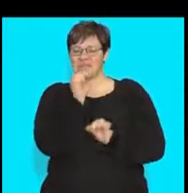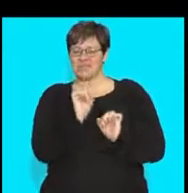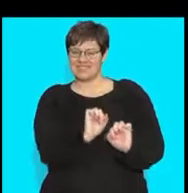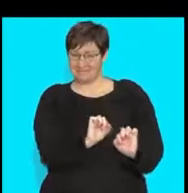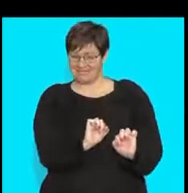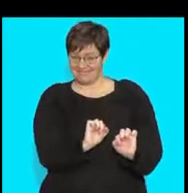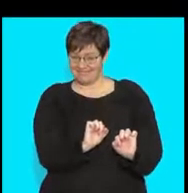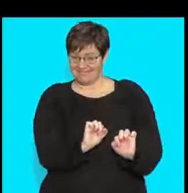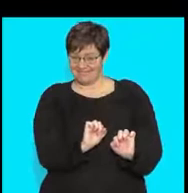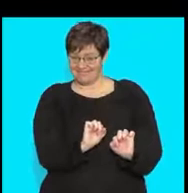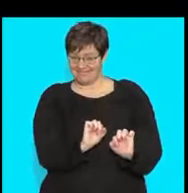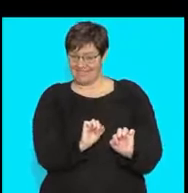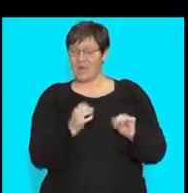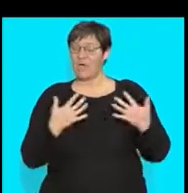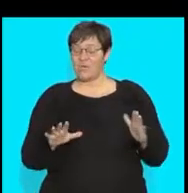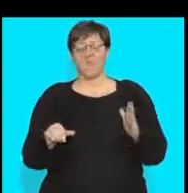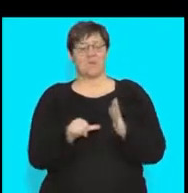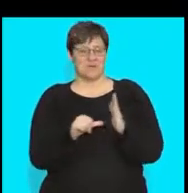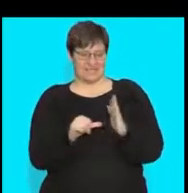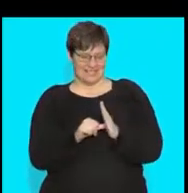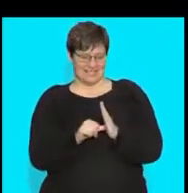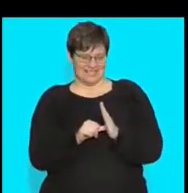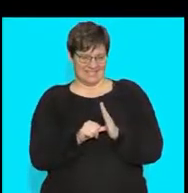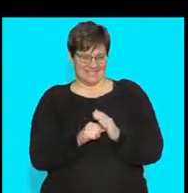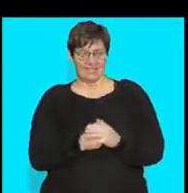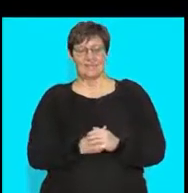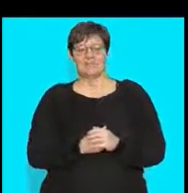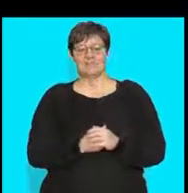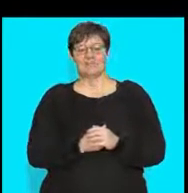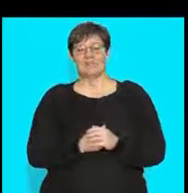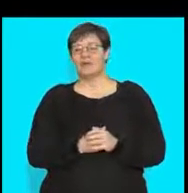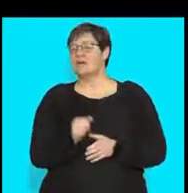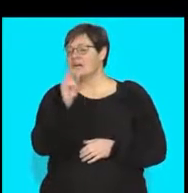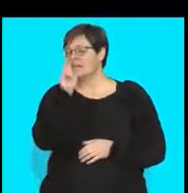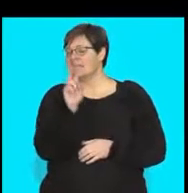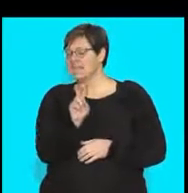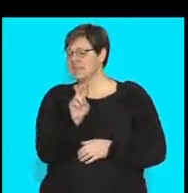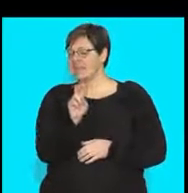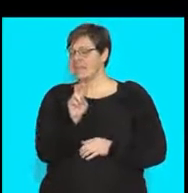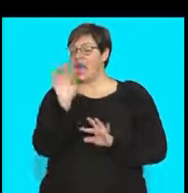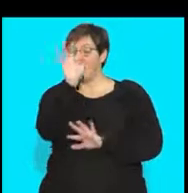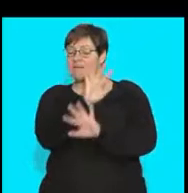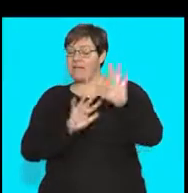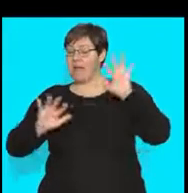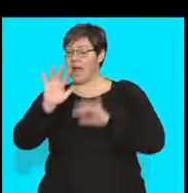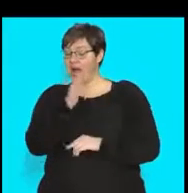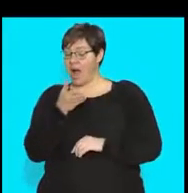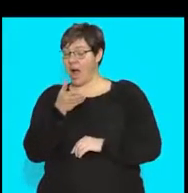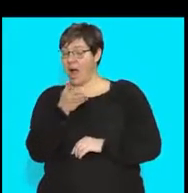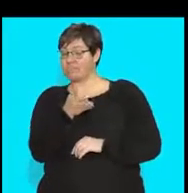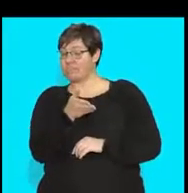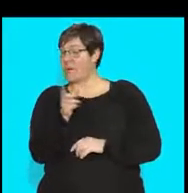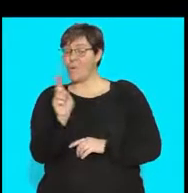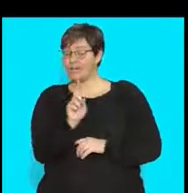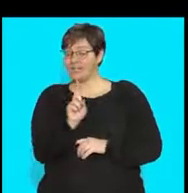food. That's very important. Plants make us food. Now you'll see the color that's very predominant on